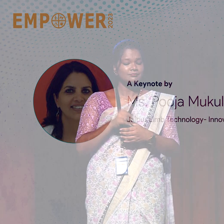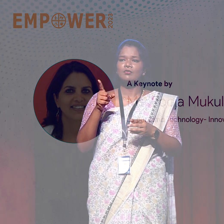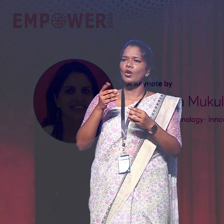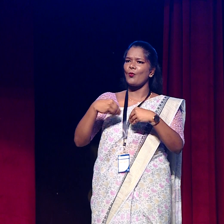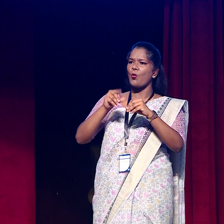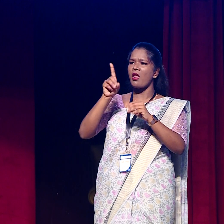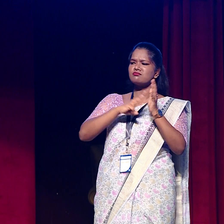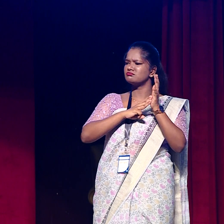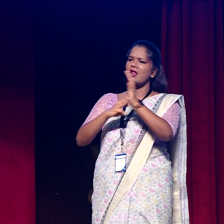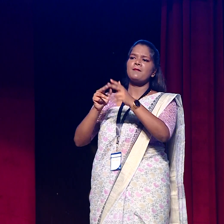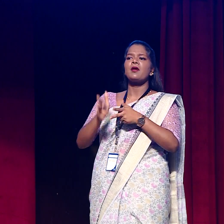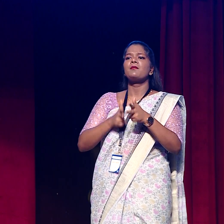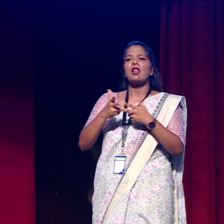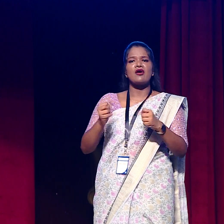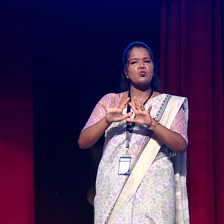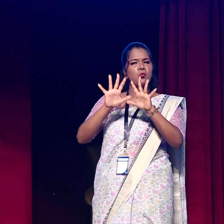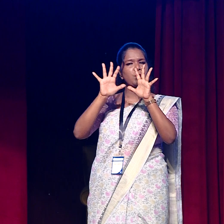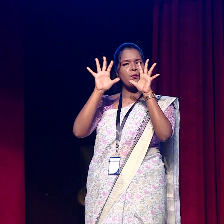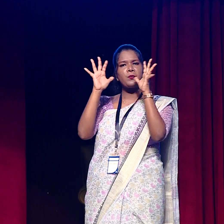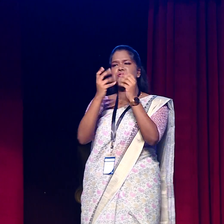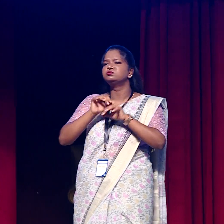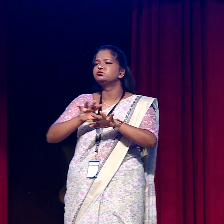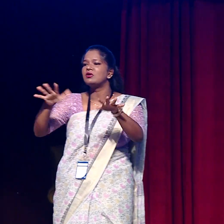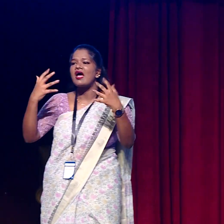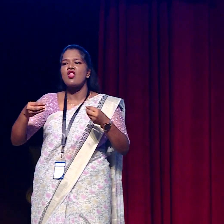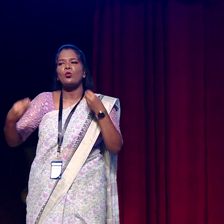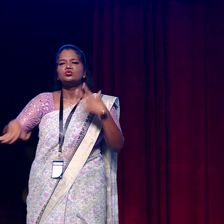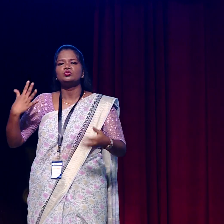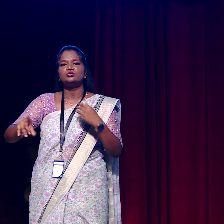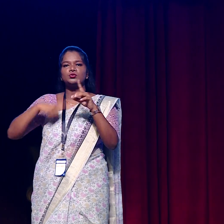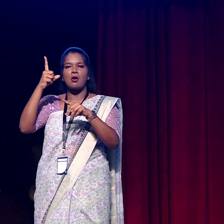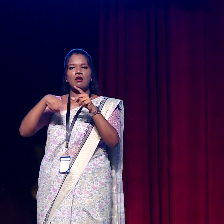More than 1 million people worldwide lose their limb every year.